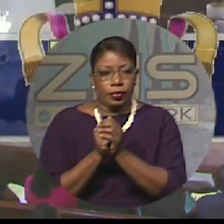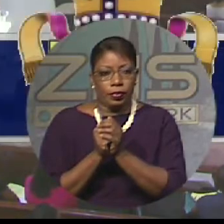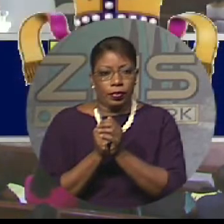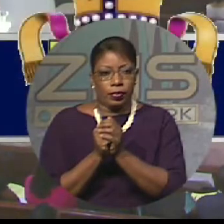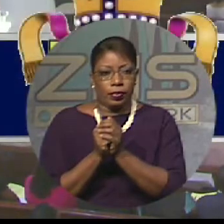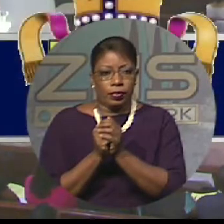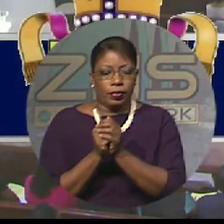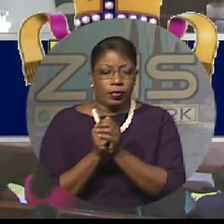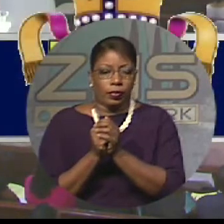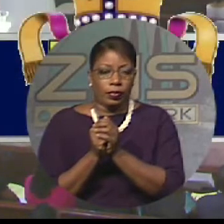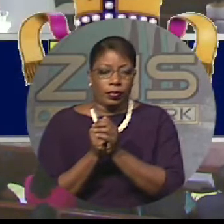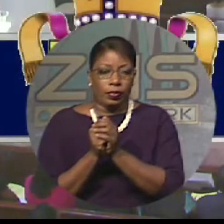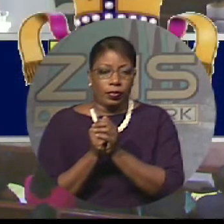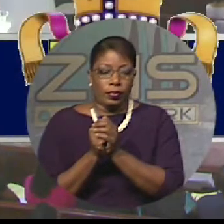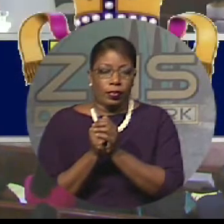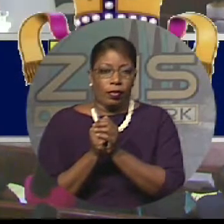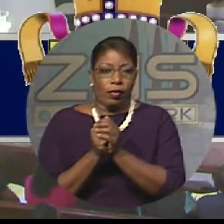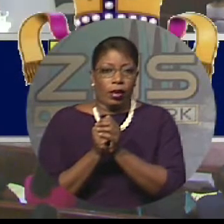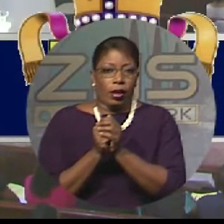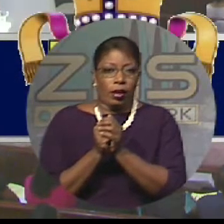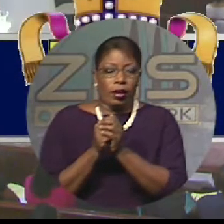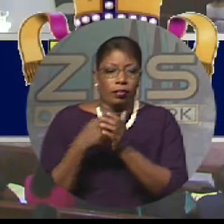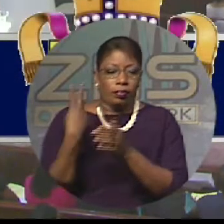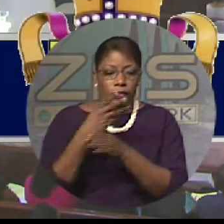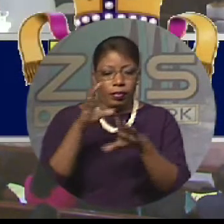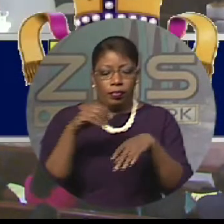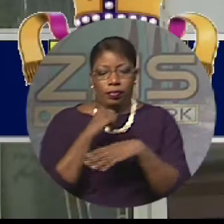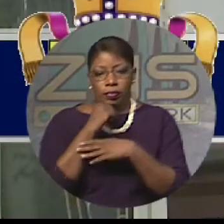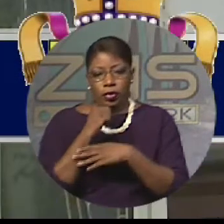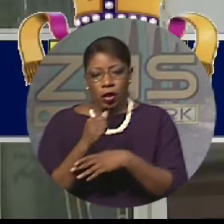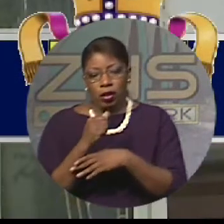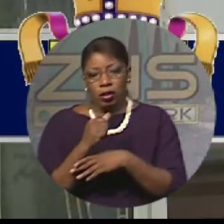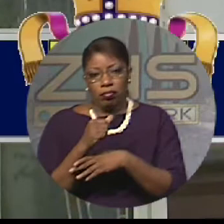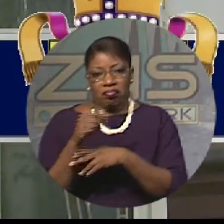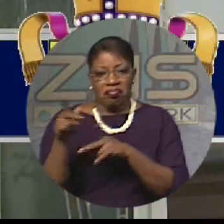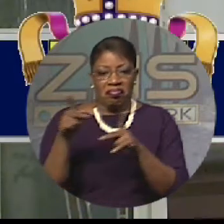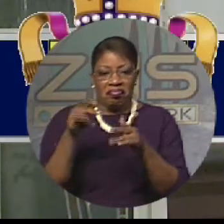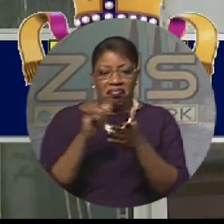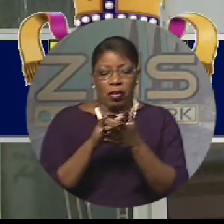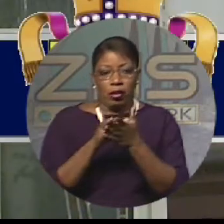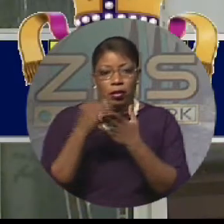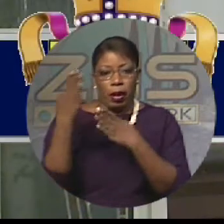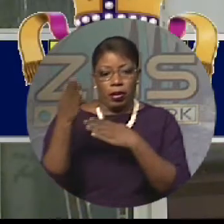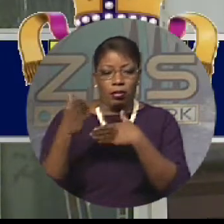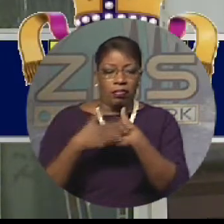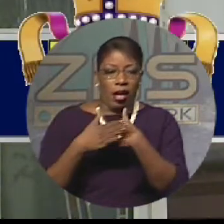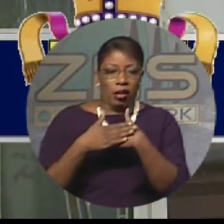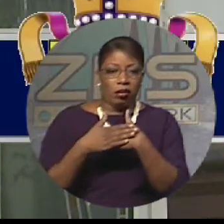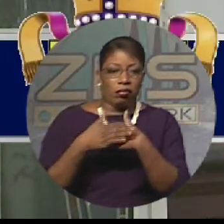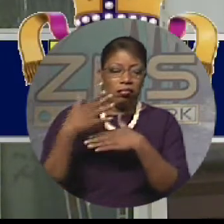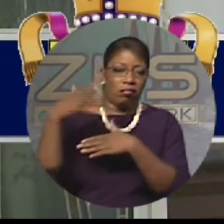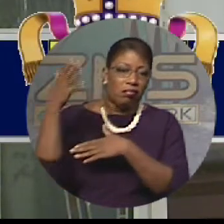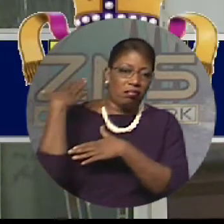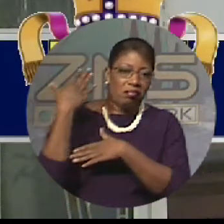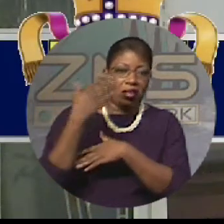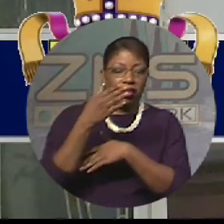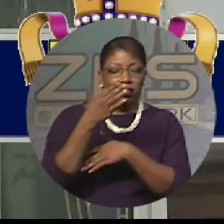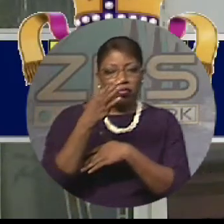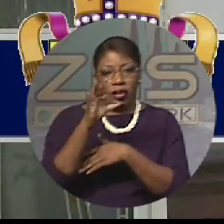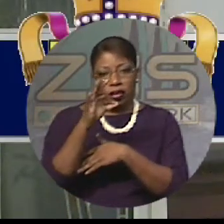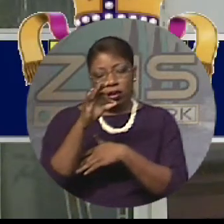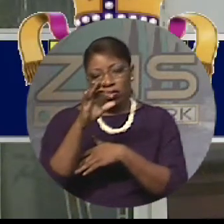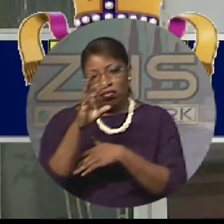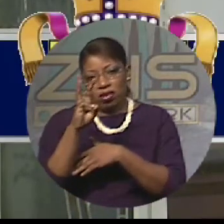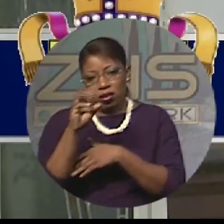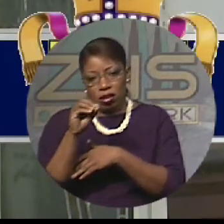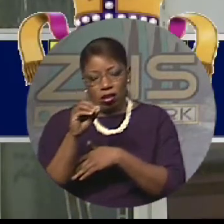it is. We cannot pretend that the Bahamas is back in the 60s or the 1940s.